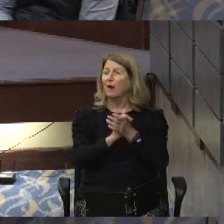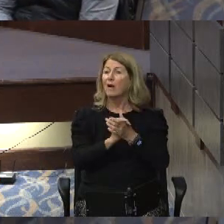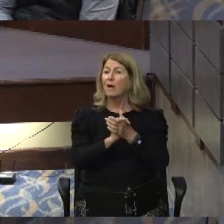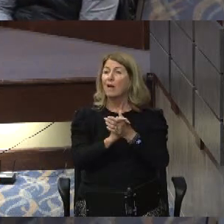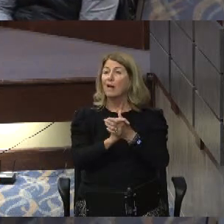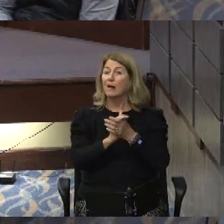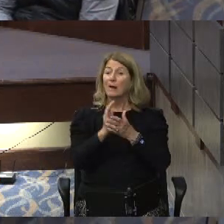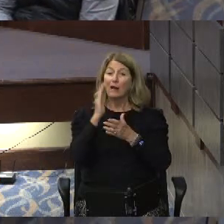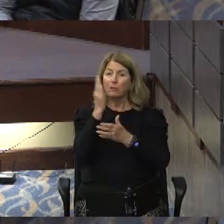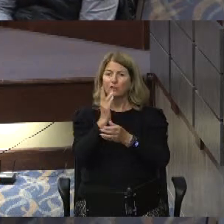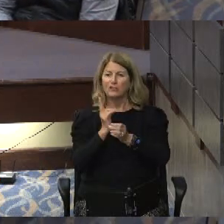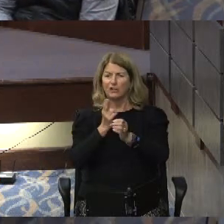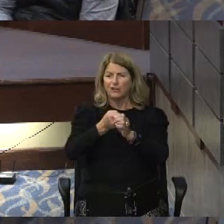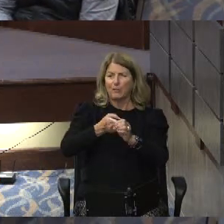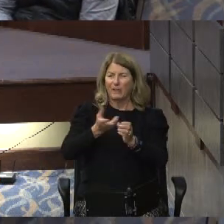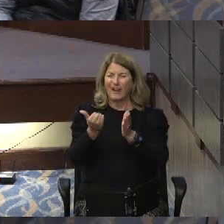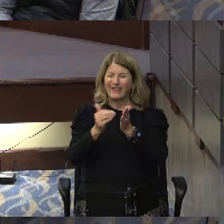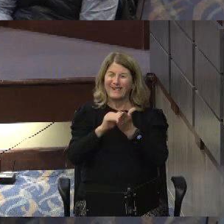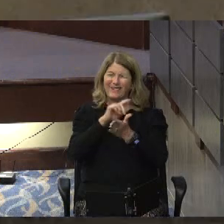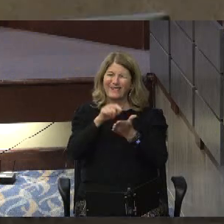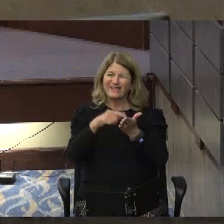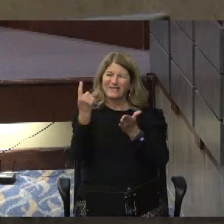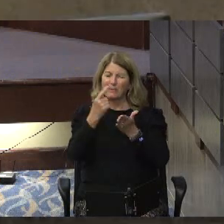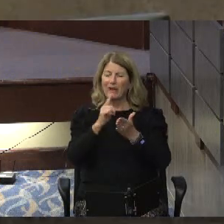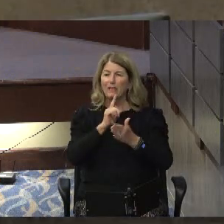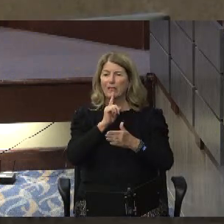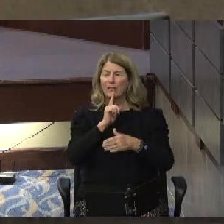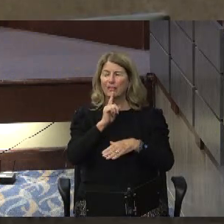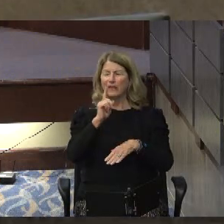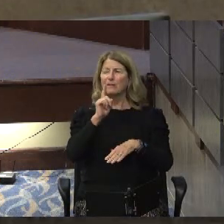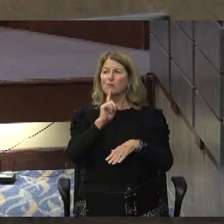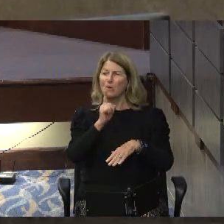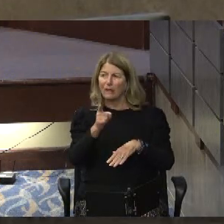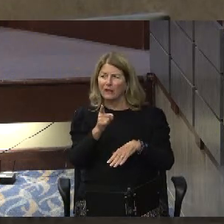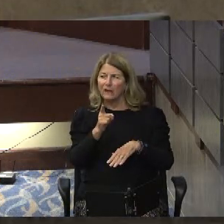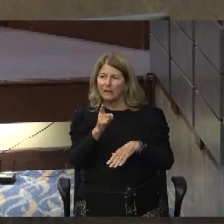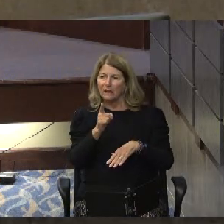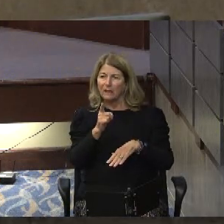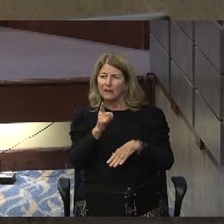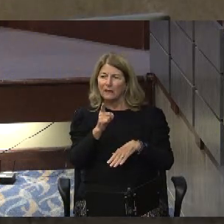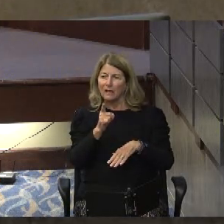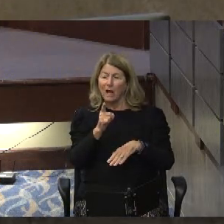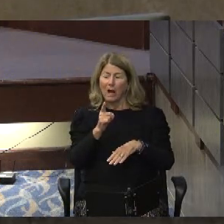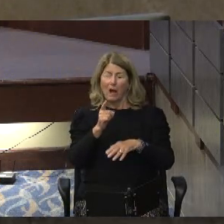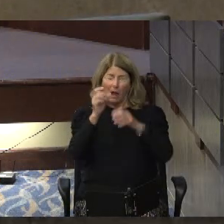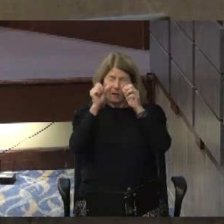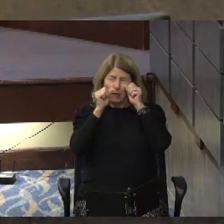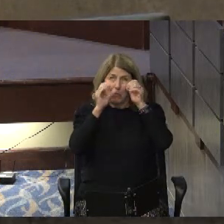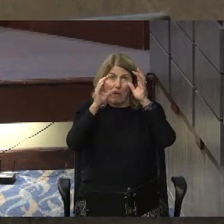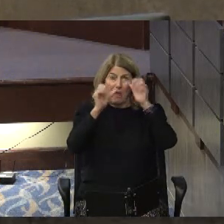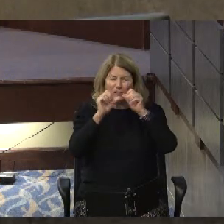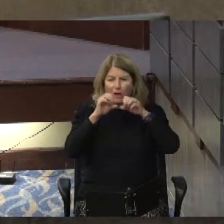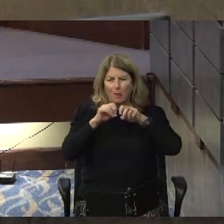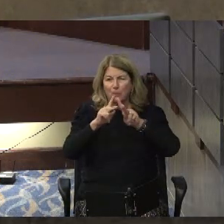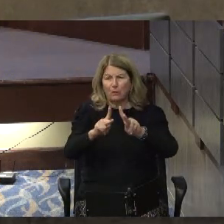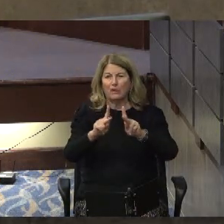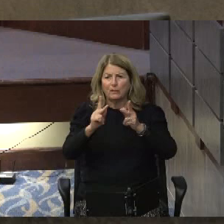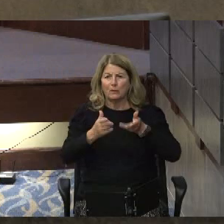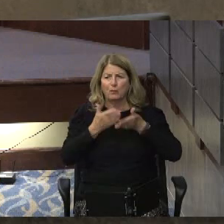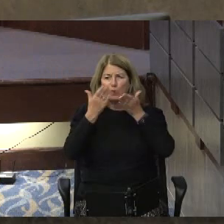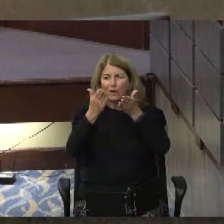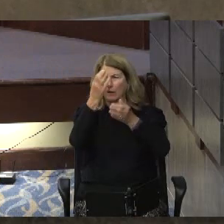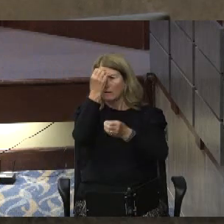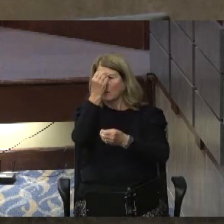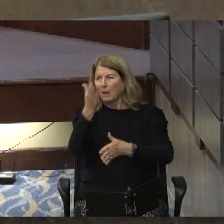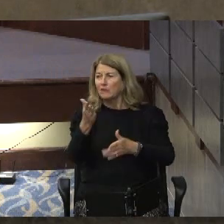I'll just jump in again. This is something that I think is really an amazing opportunity to bring information to a key group